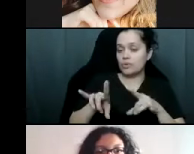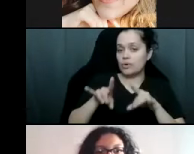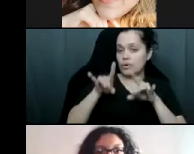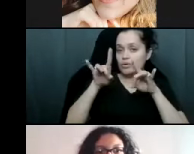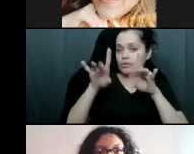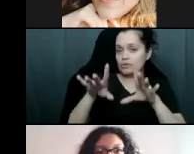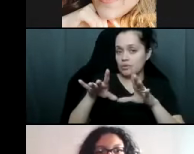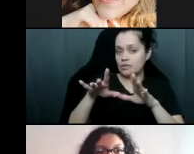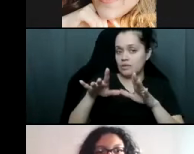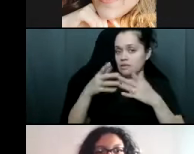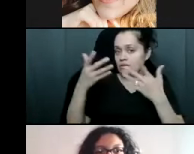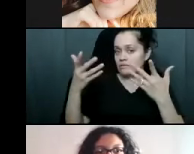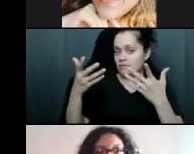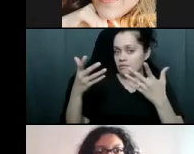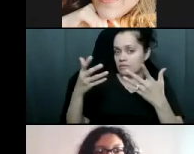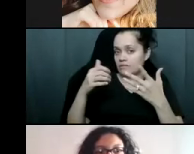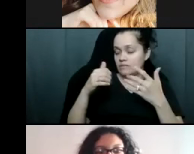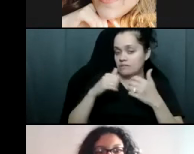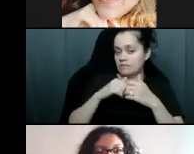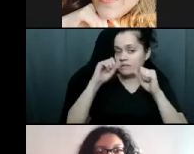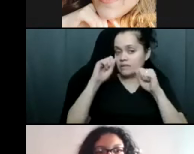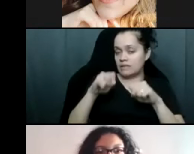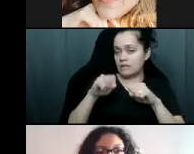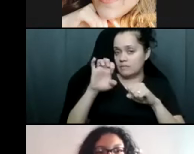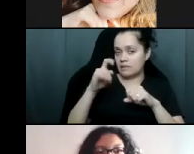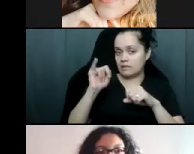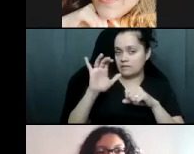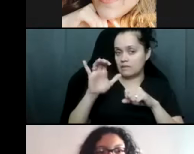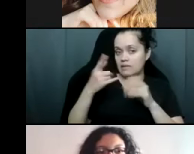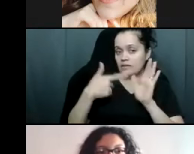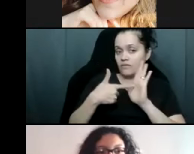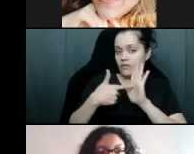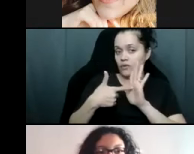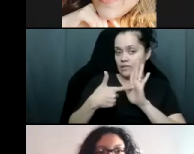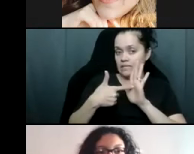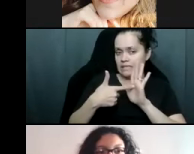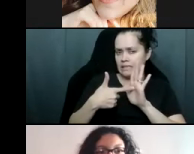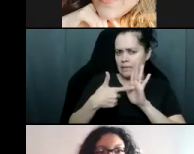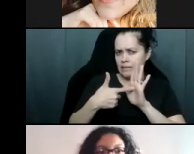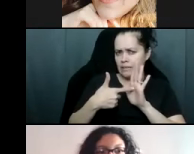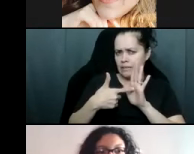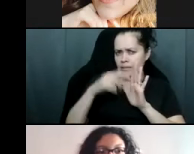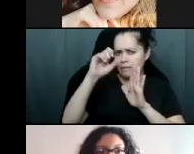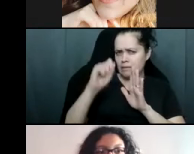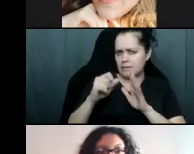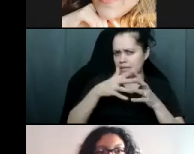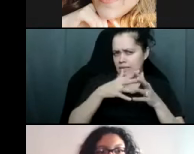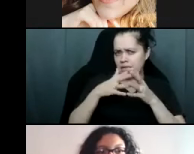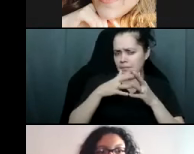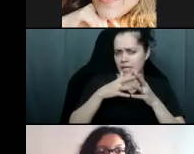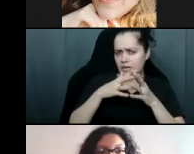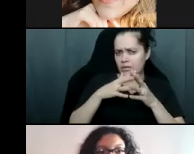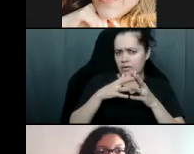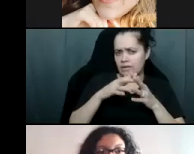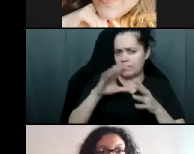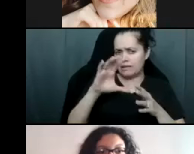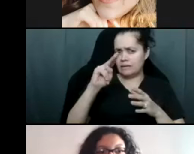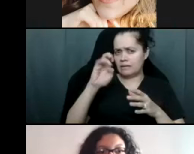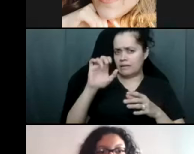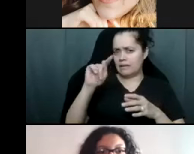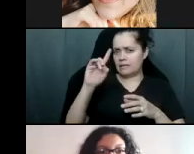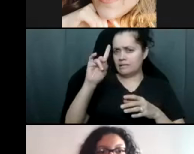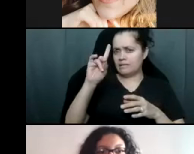Australia can be exotic. For instance, the South American cane toad is